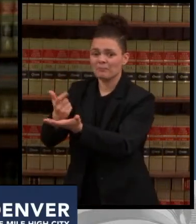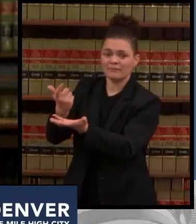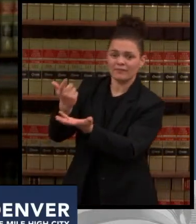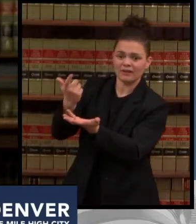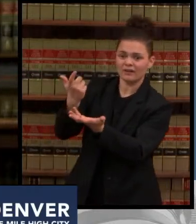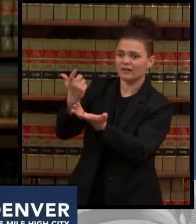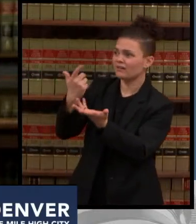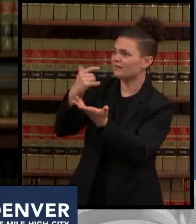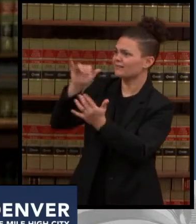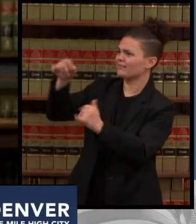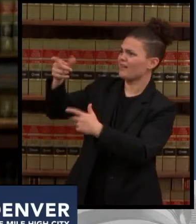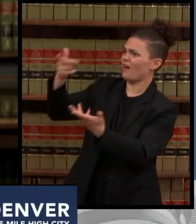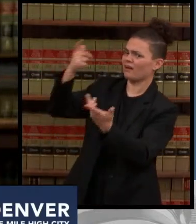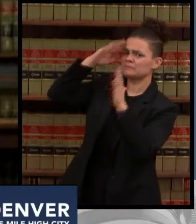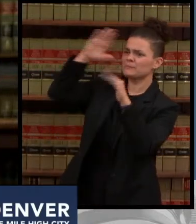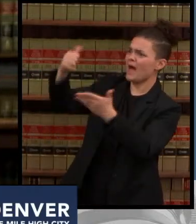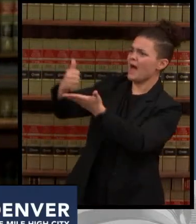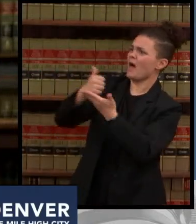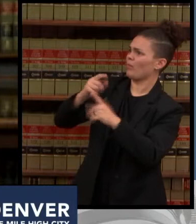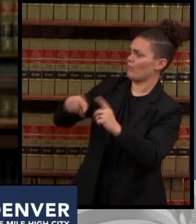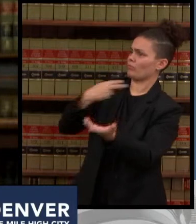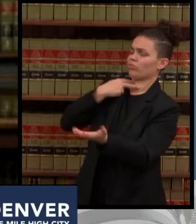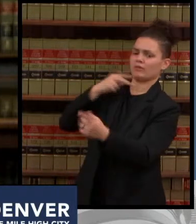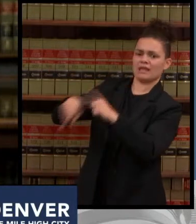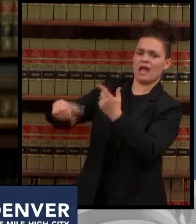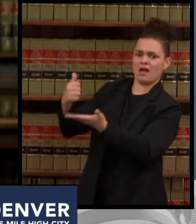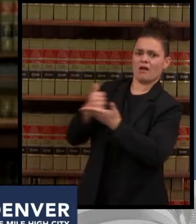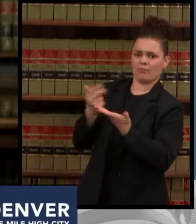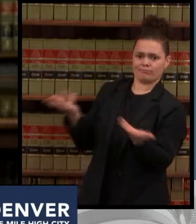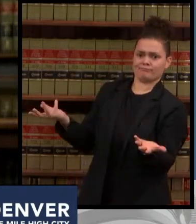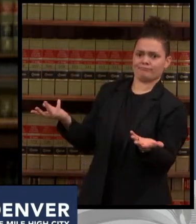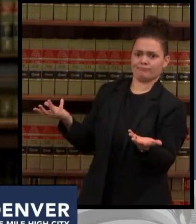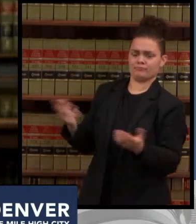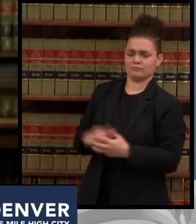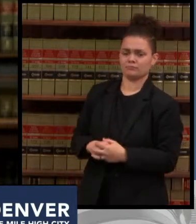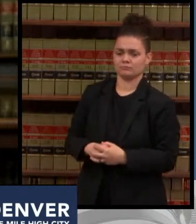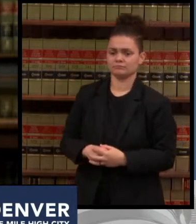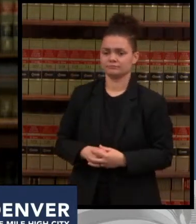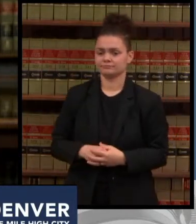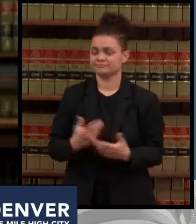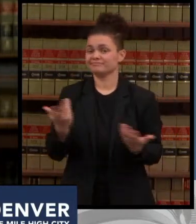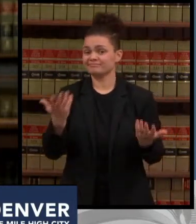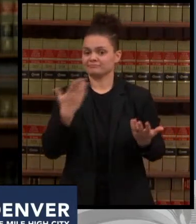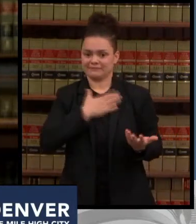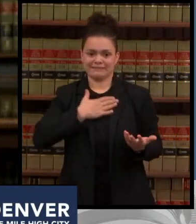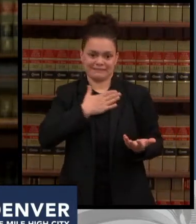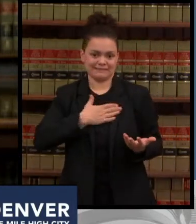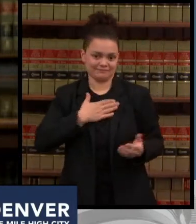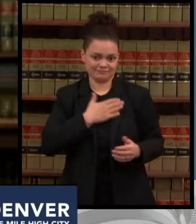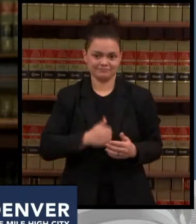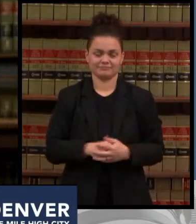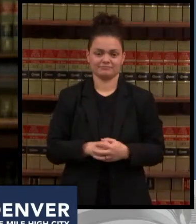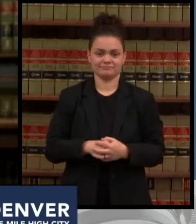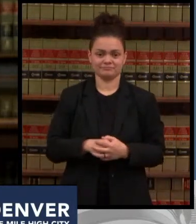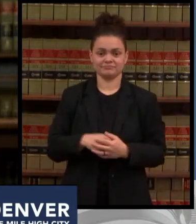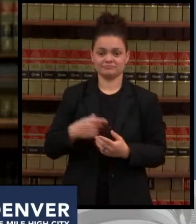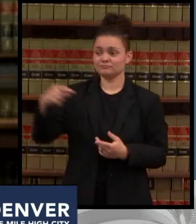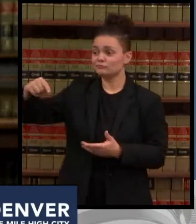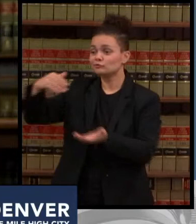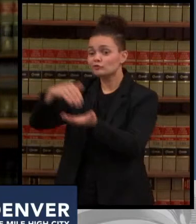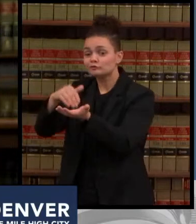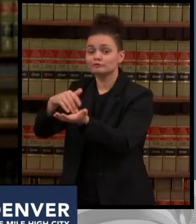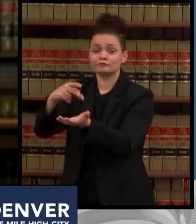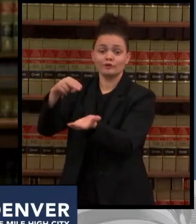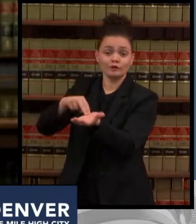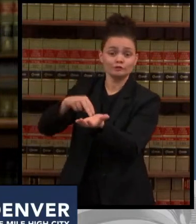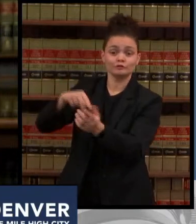to provide what you need. So please, think of the healthcare workers, those you counted as heroes last